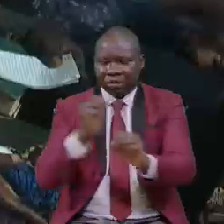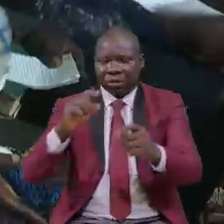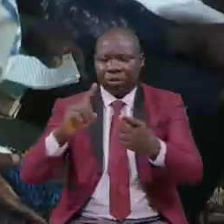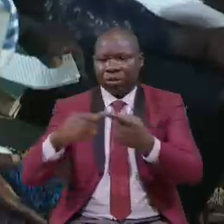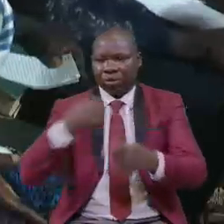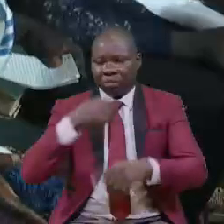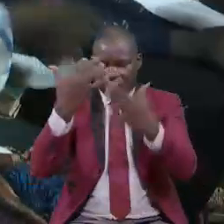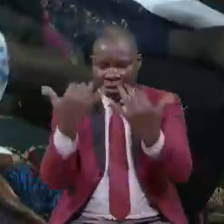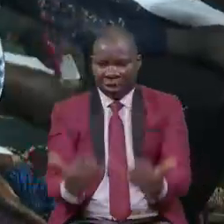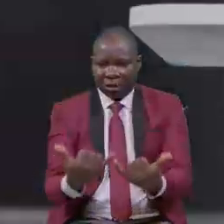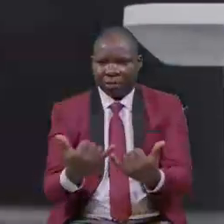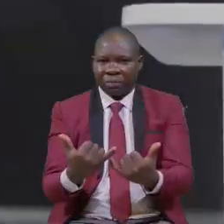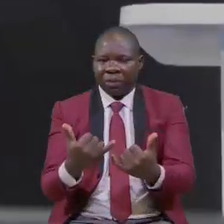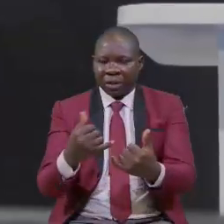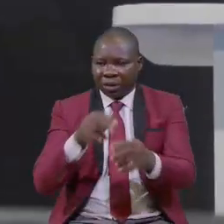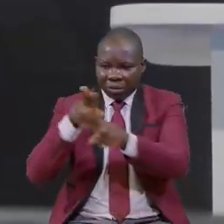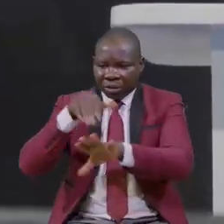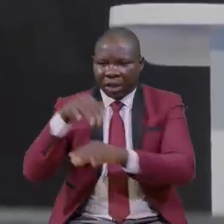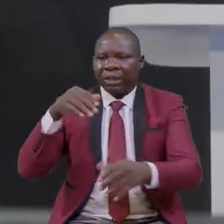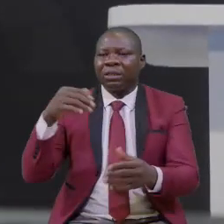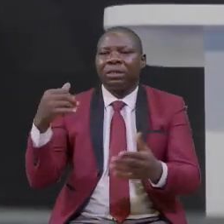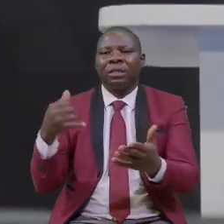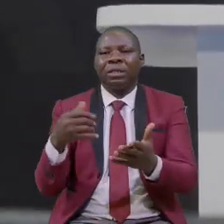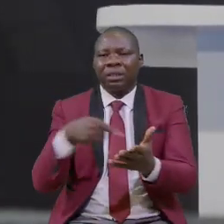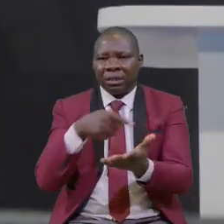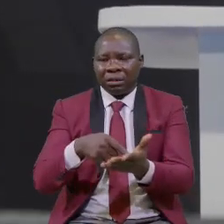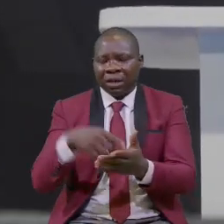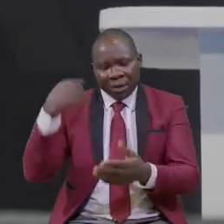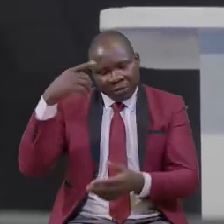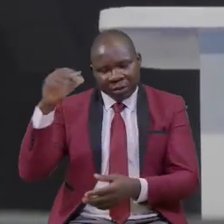the grace of God that bringeth salvation